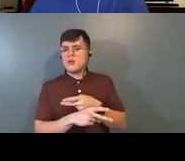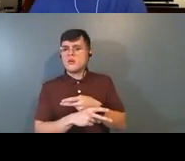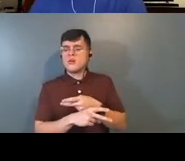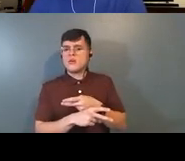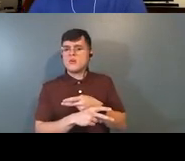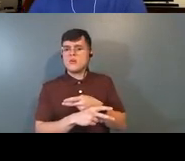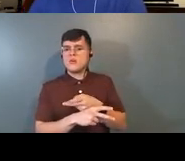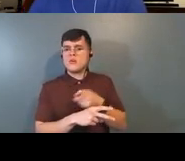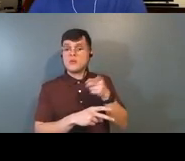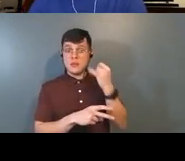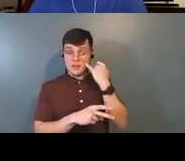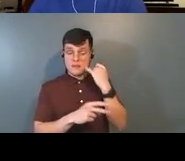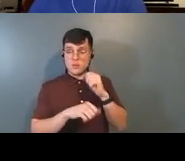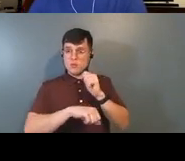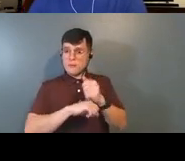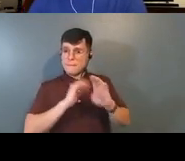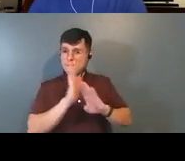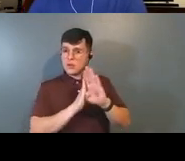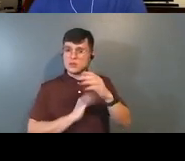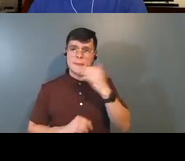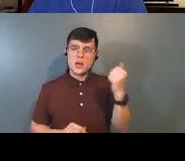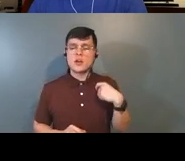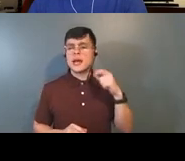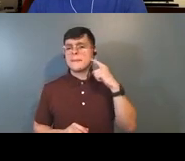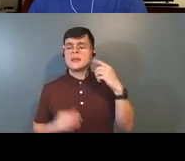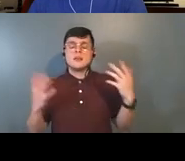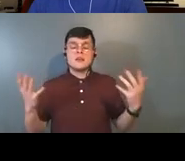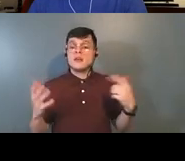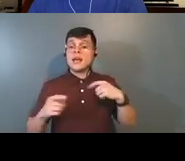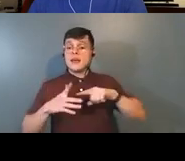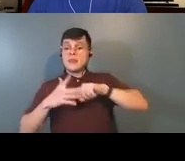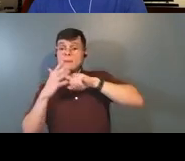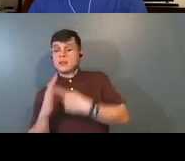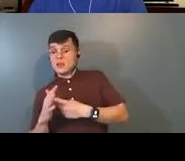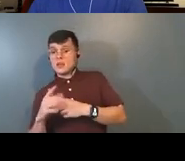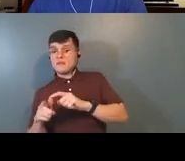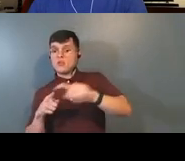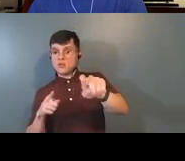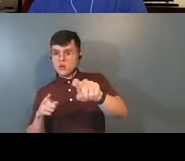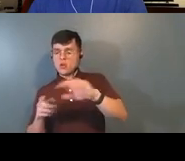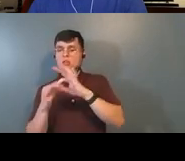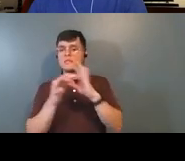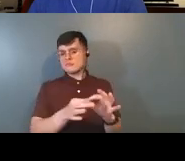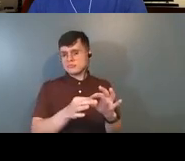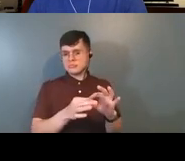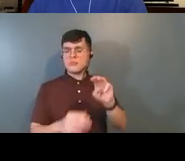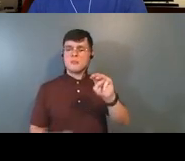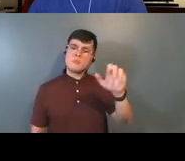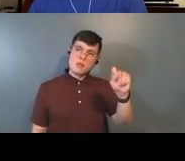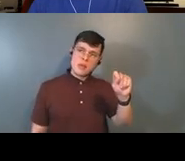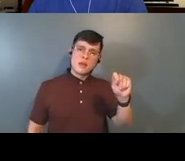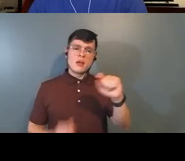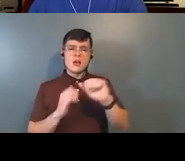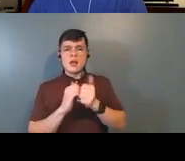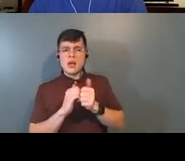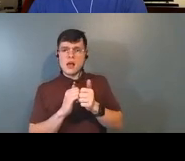out a little better. I mean, she, in the beginning of the call, is alluding to telling Matt about how